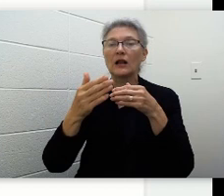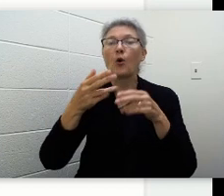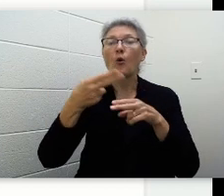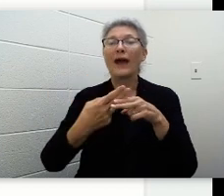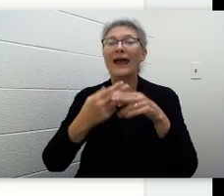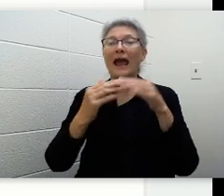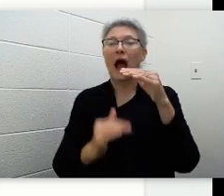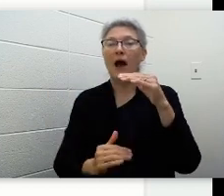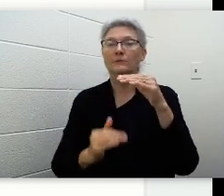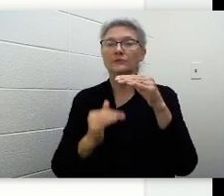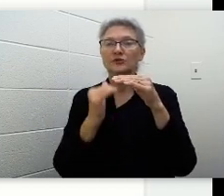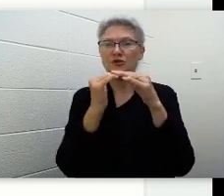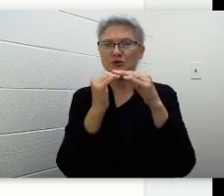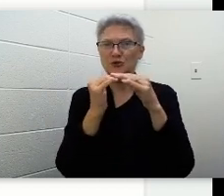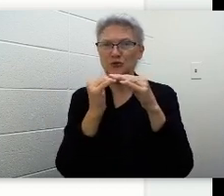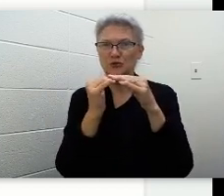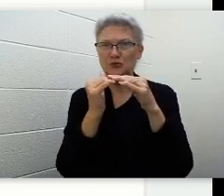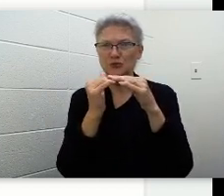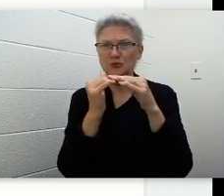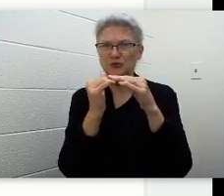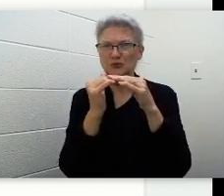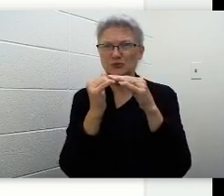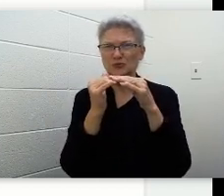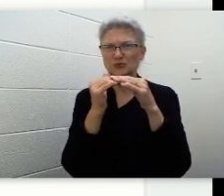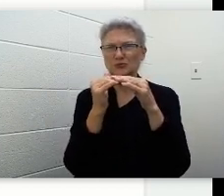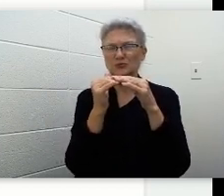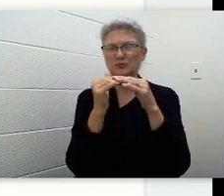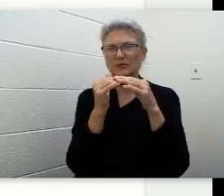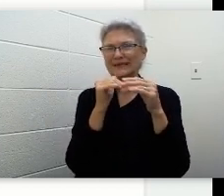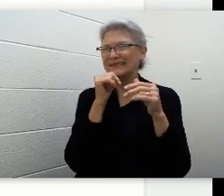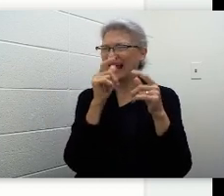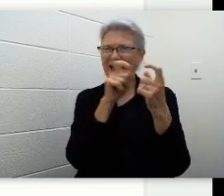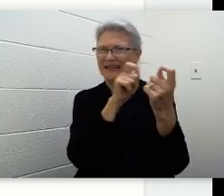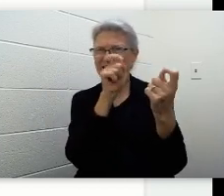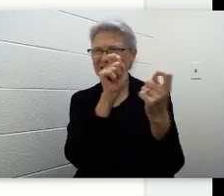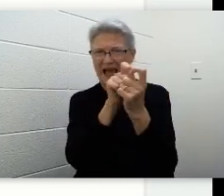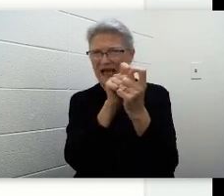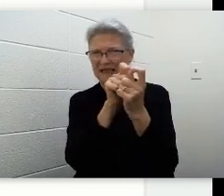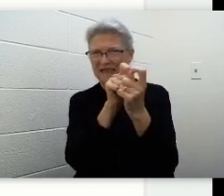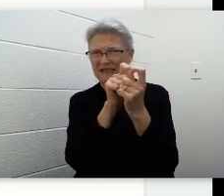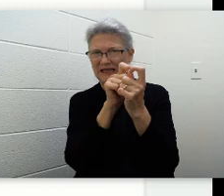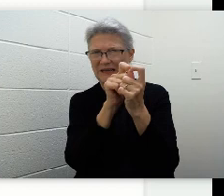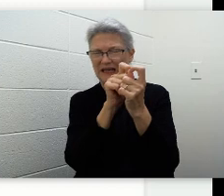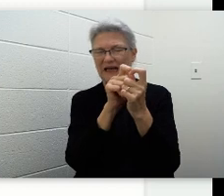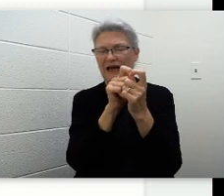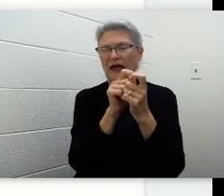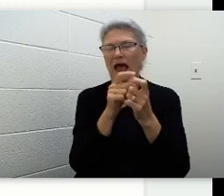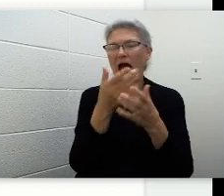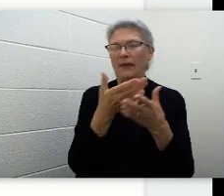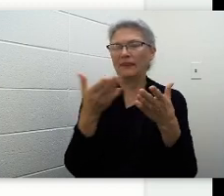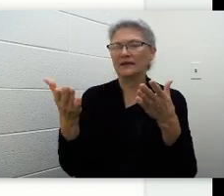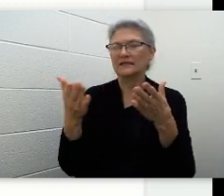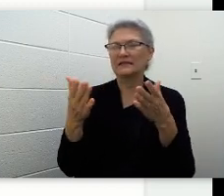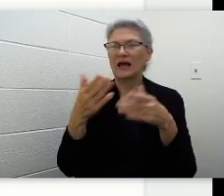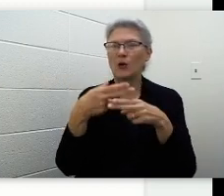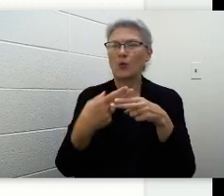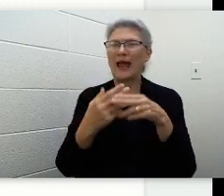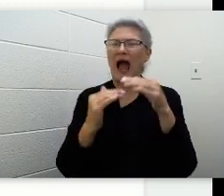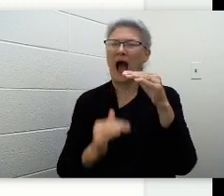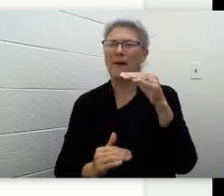to, so it's not even the exact amount, you guys, and that's important to know. That's crucial to know, that objects that weigh